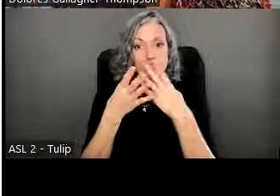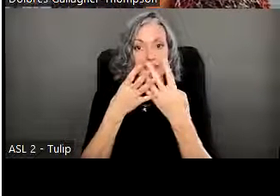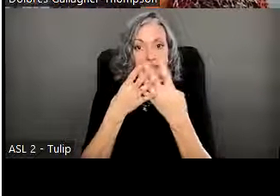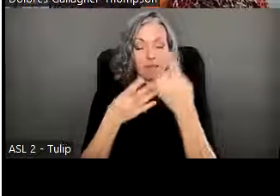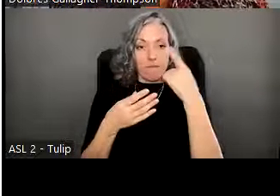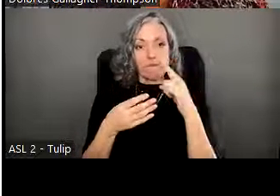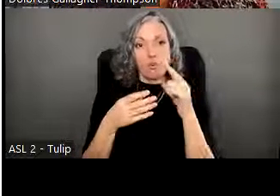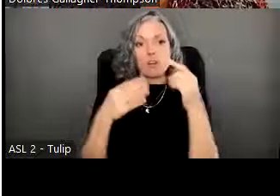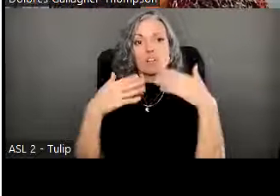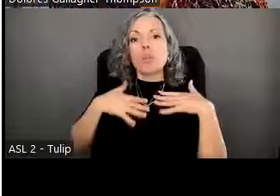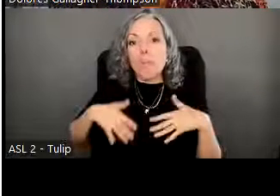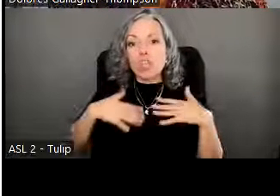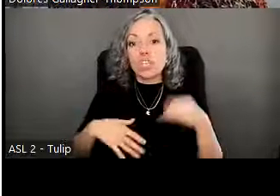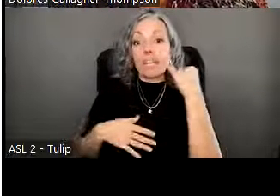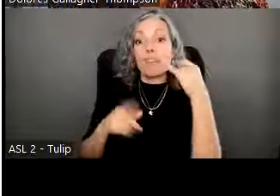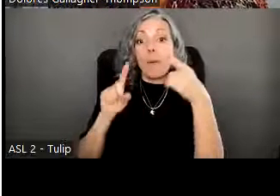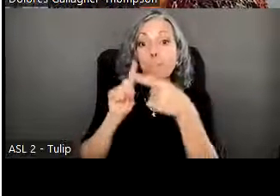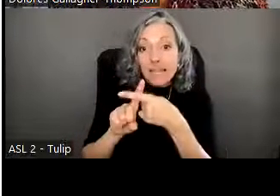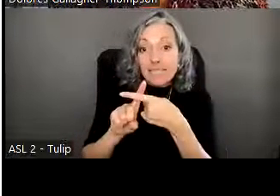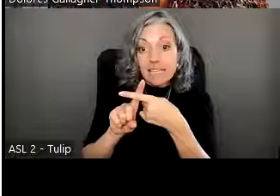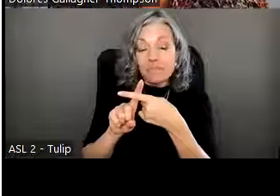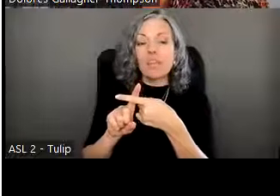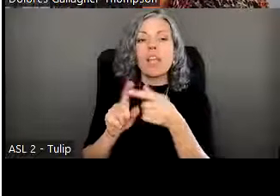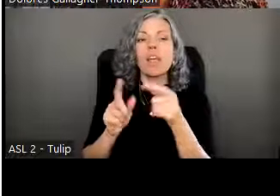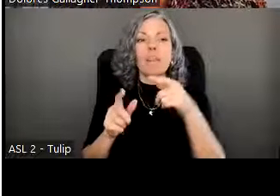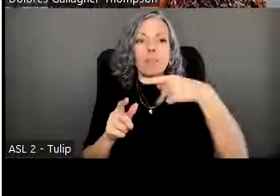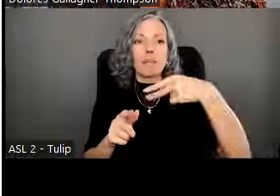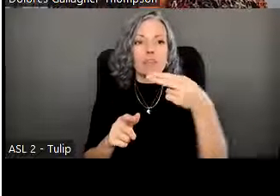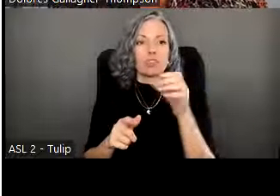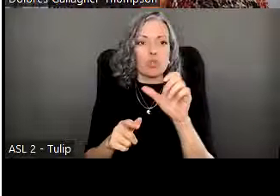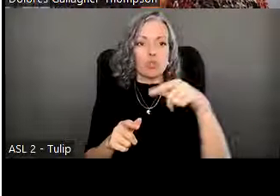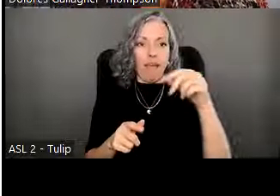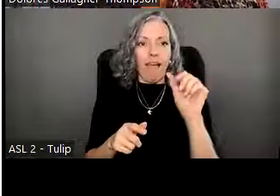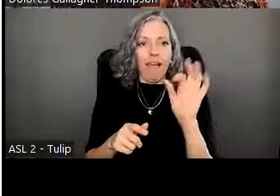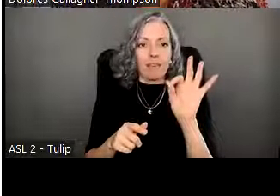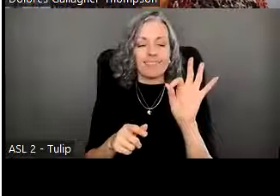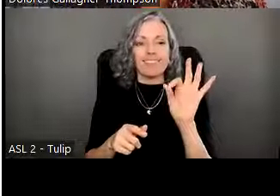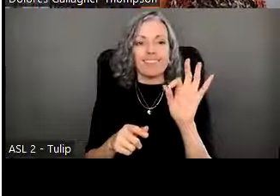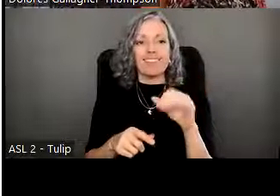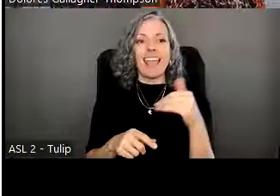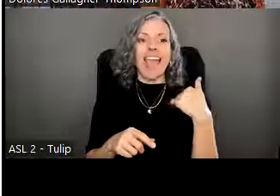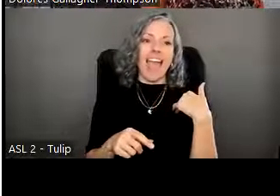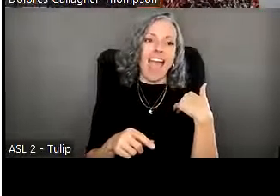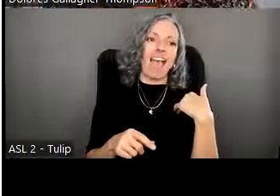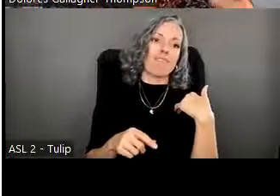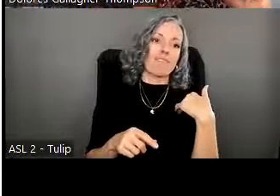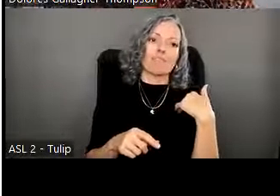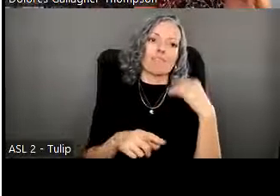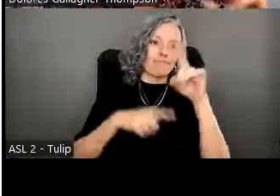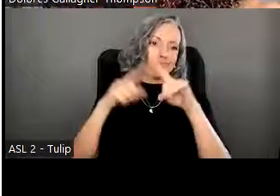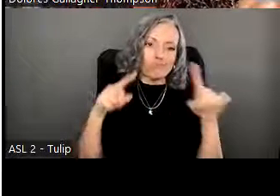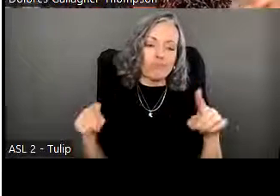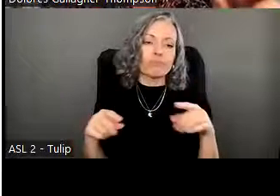screens positive, then the whole PHQ-9 is administered. And there are established cutoff scores and very